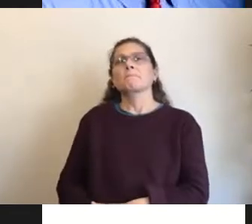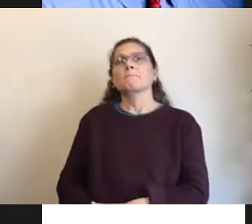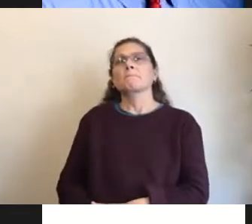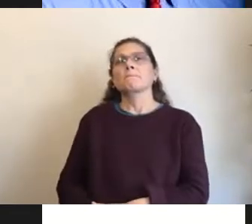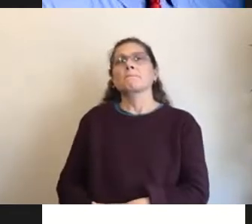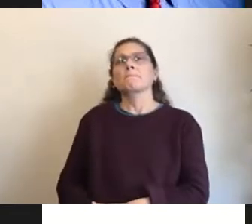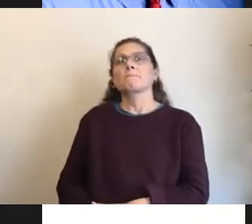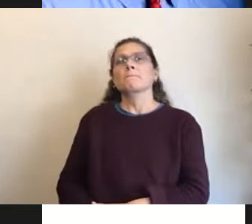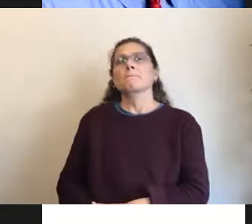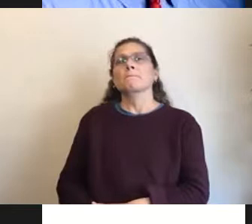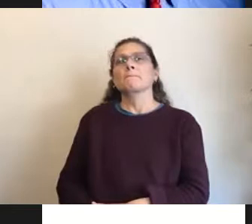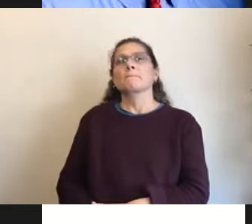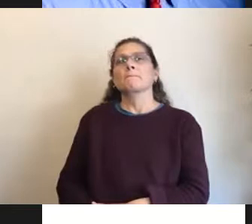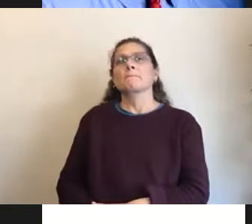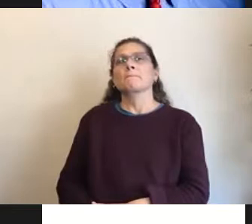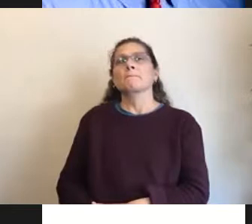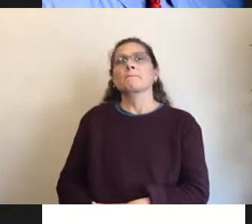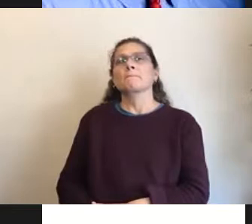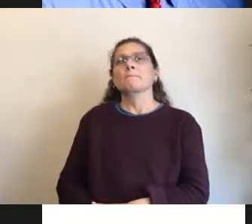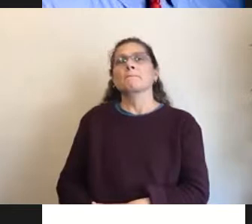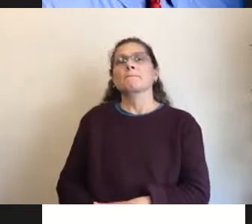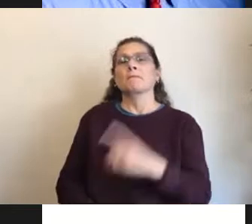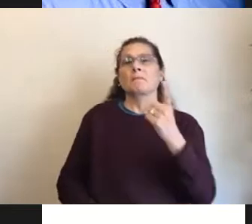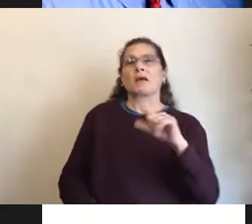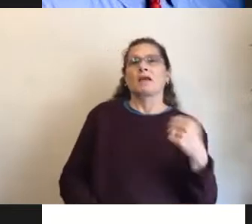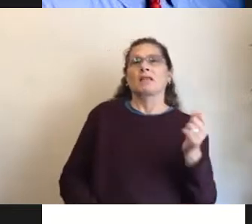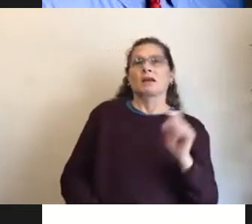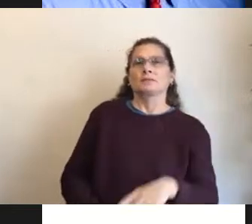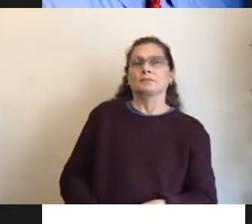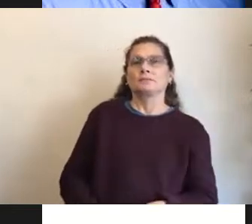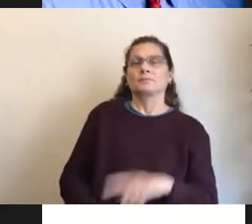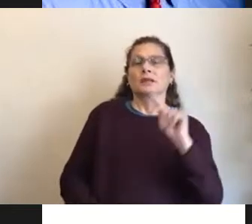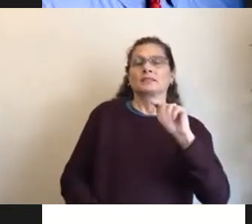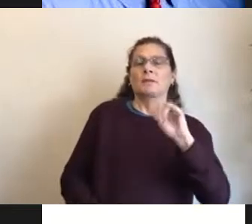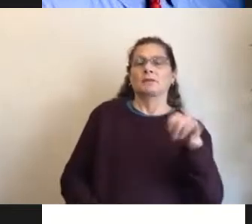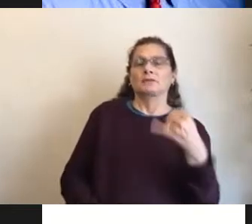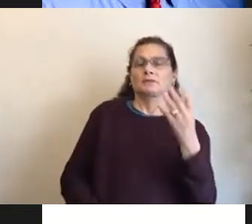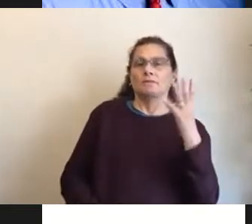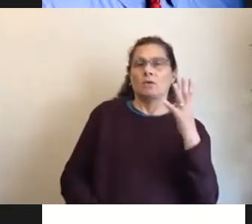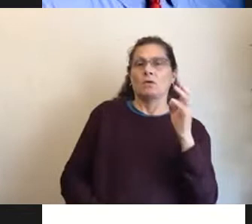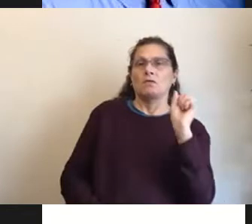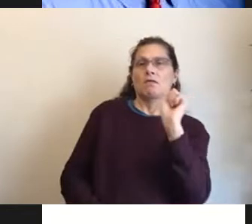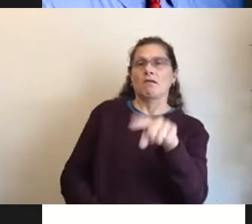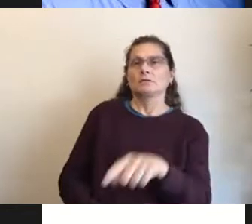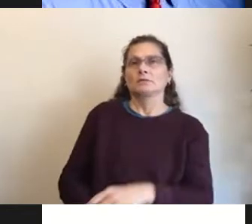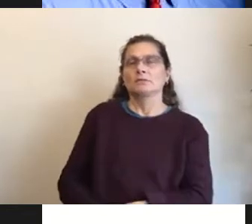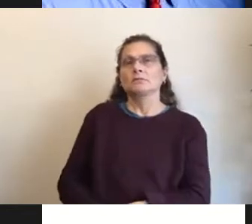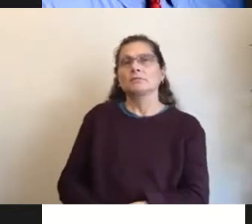Our next question is from Rebecca Clough at TMJ4. For Dr. Weston, we've seen northern and western parts of the